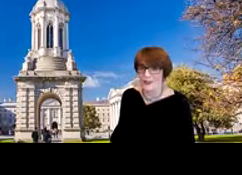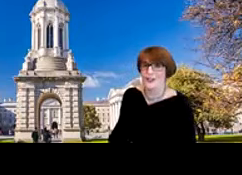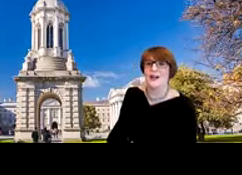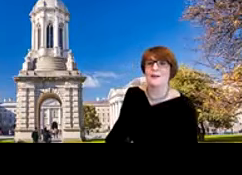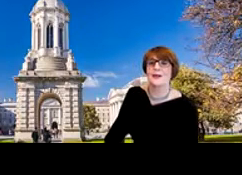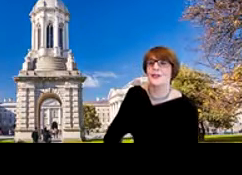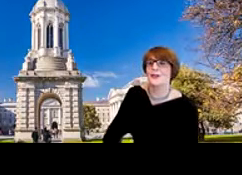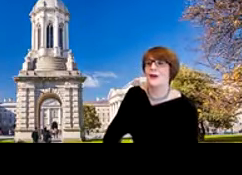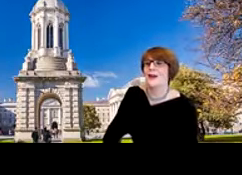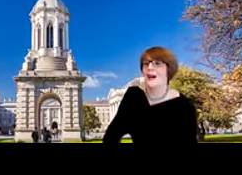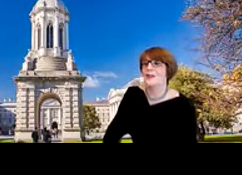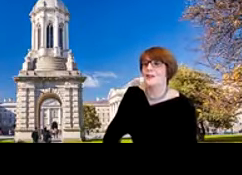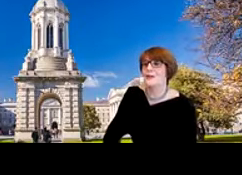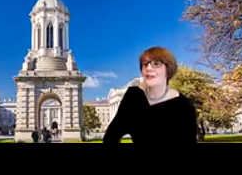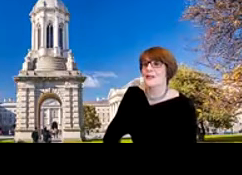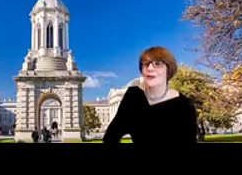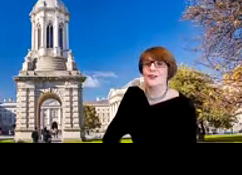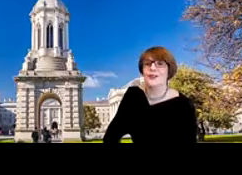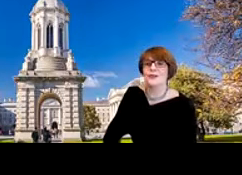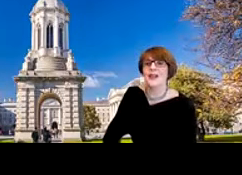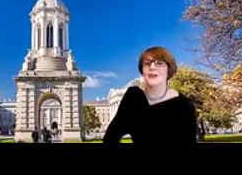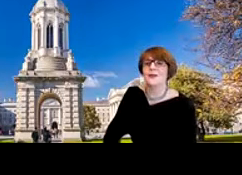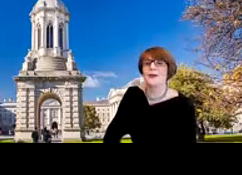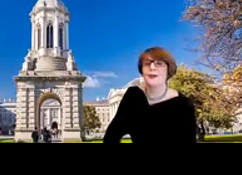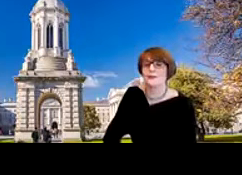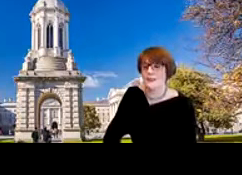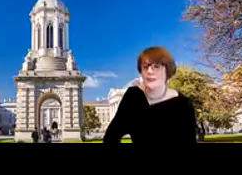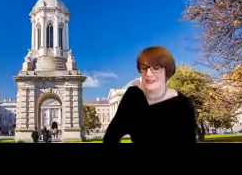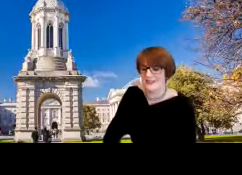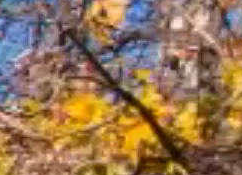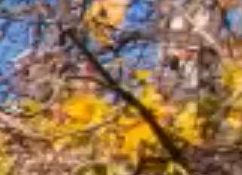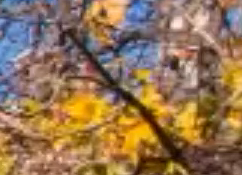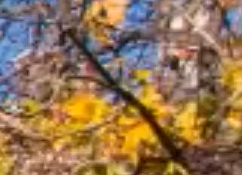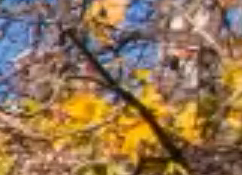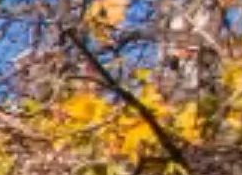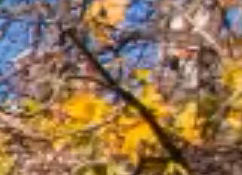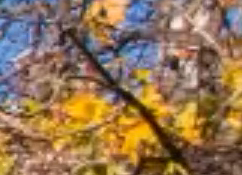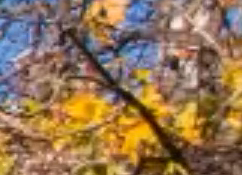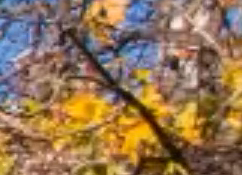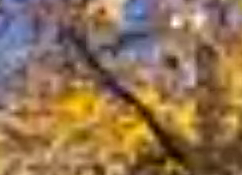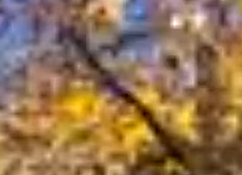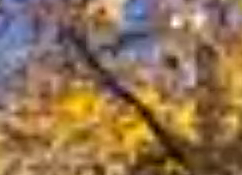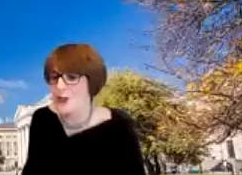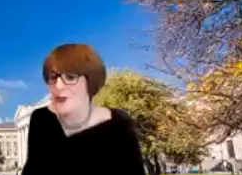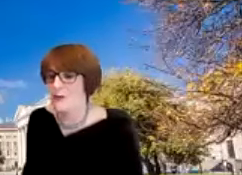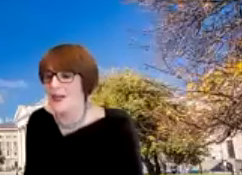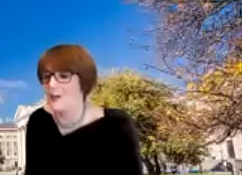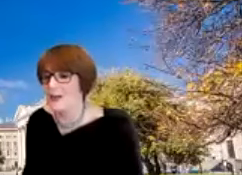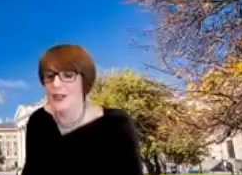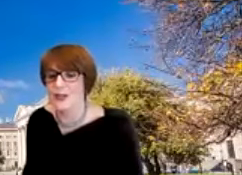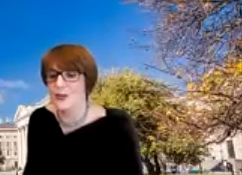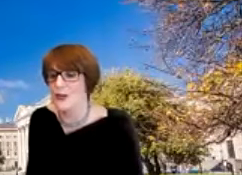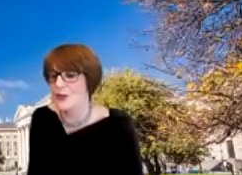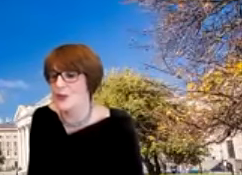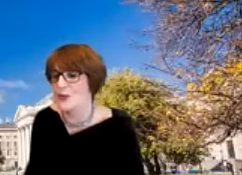available to download. So I just really want to thank you all for listening. And I'm now going to hand over to Michael